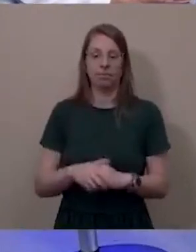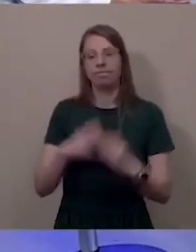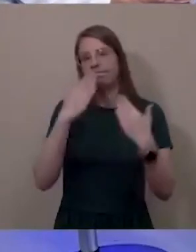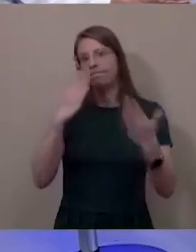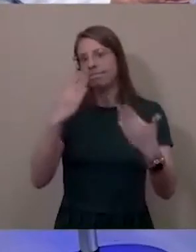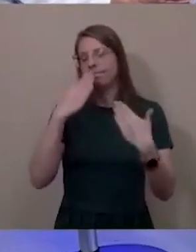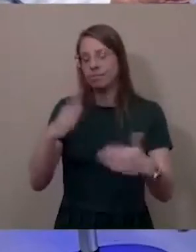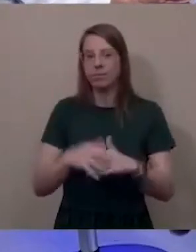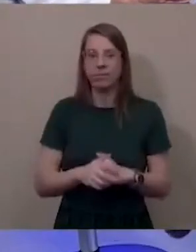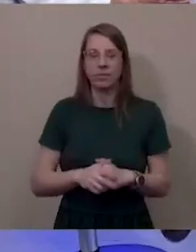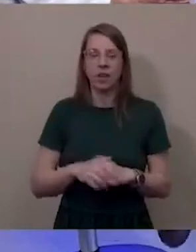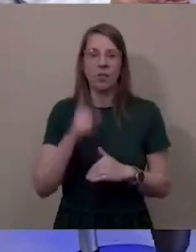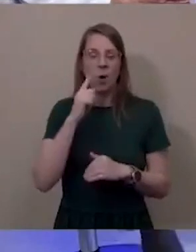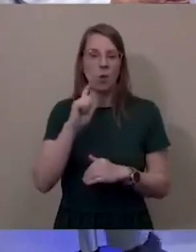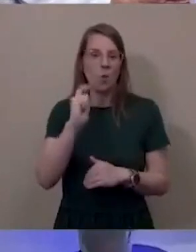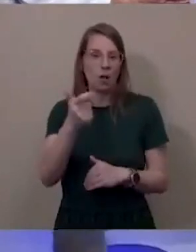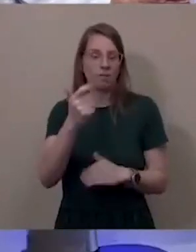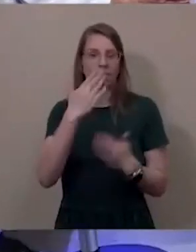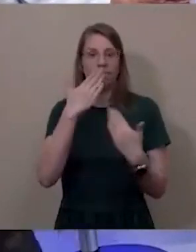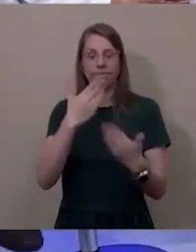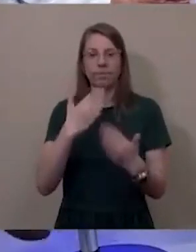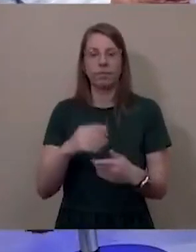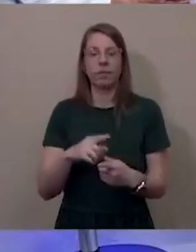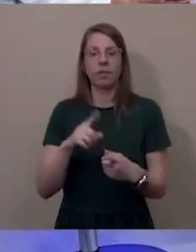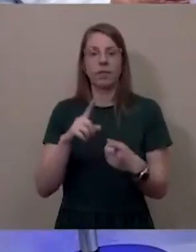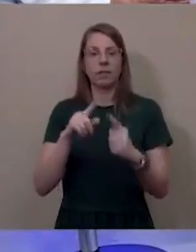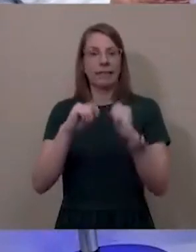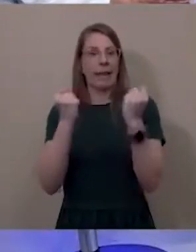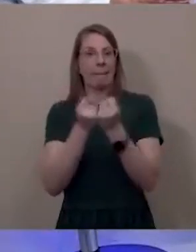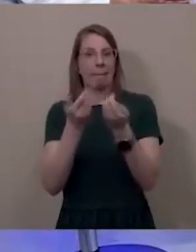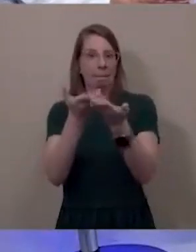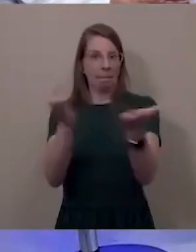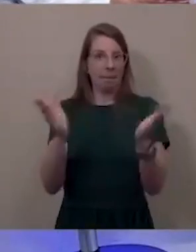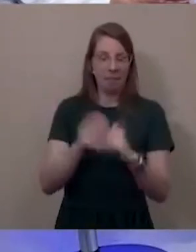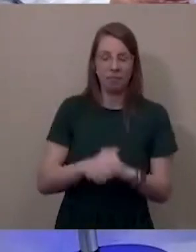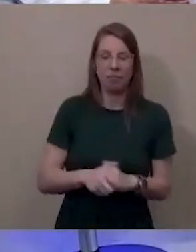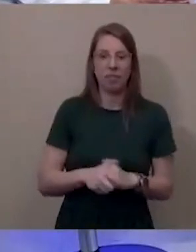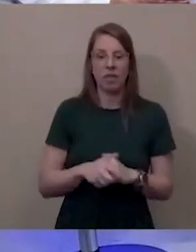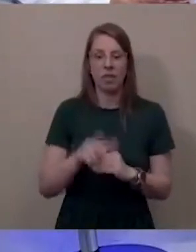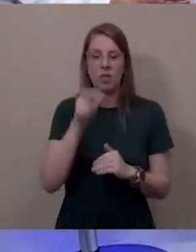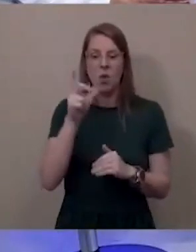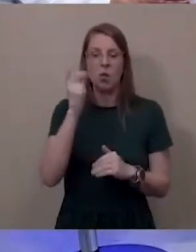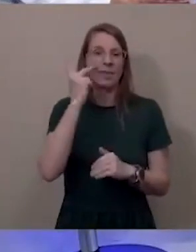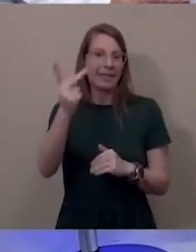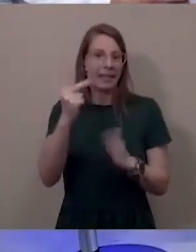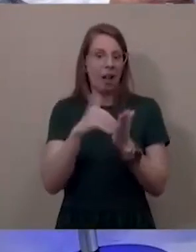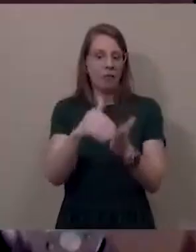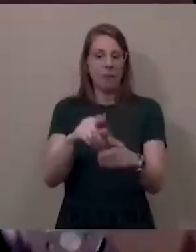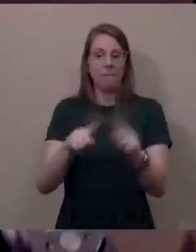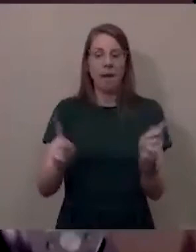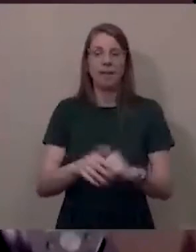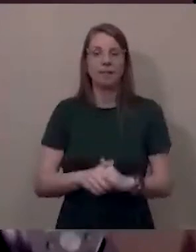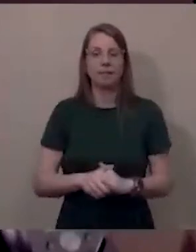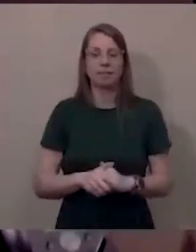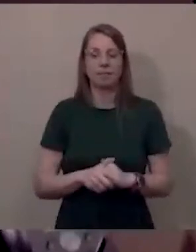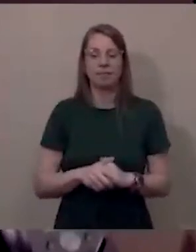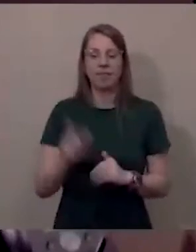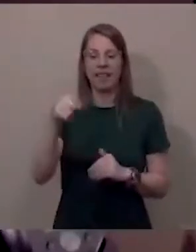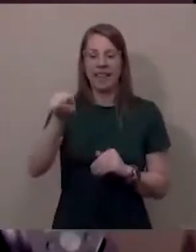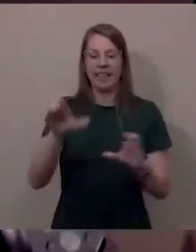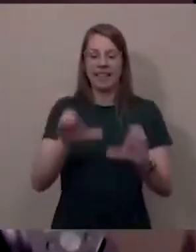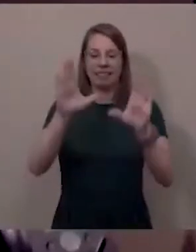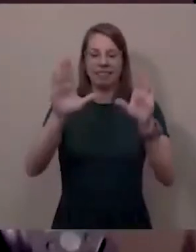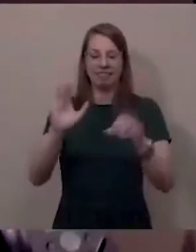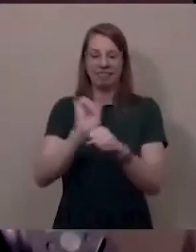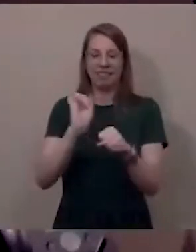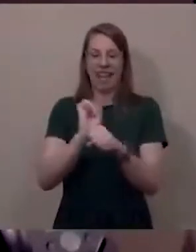for tuning in. I want to say thank you to our team back here. You don't get to see them very often, but they did a great